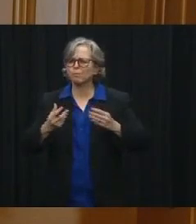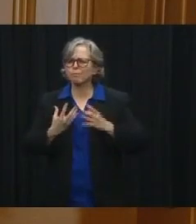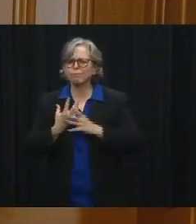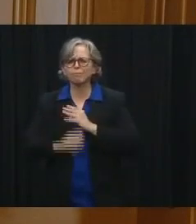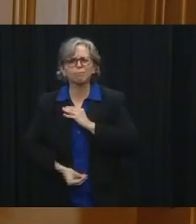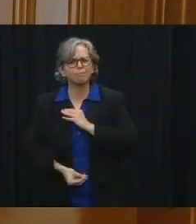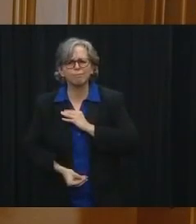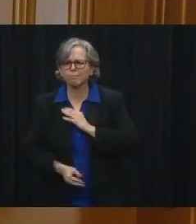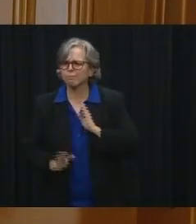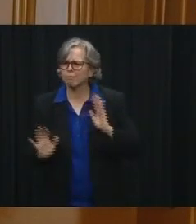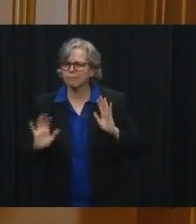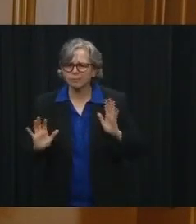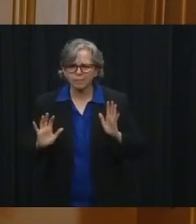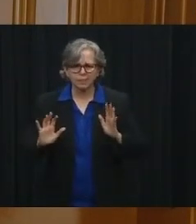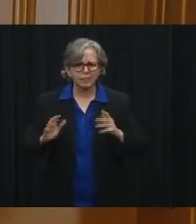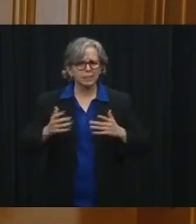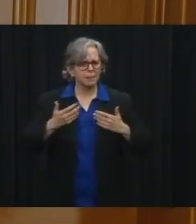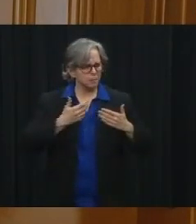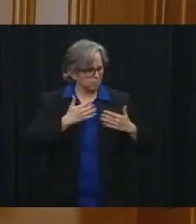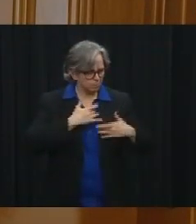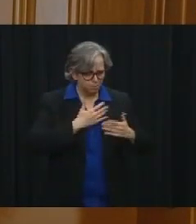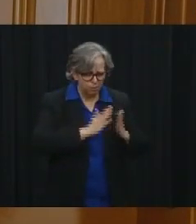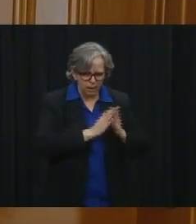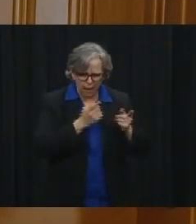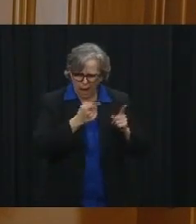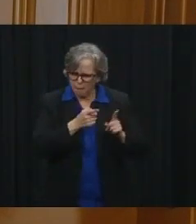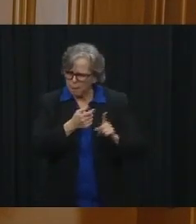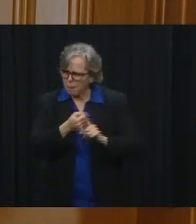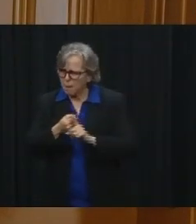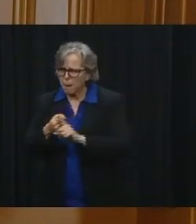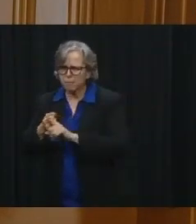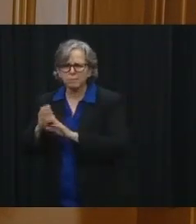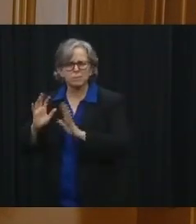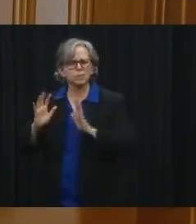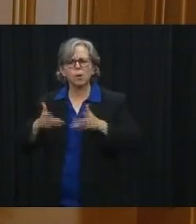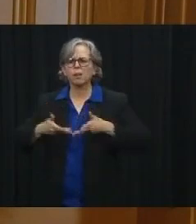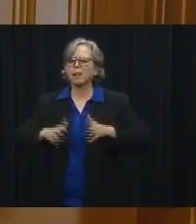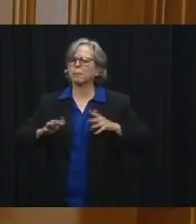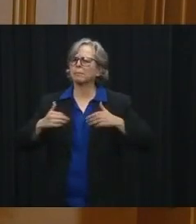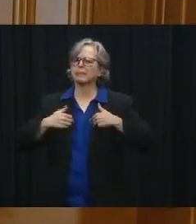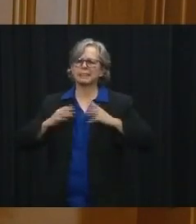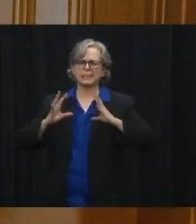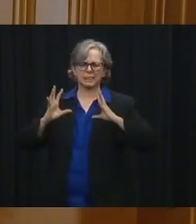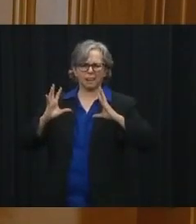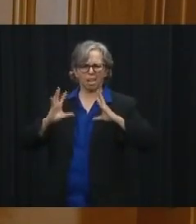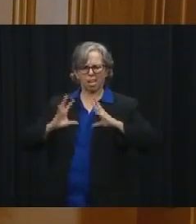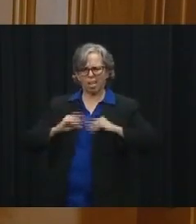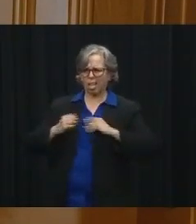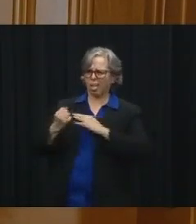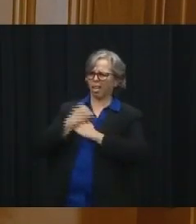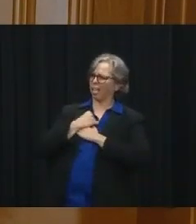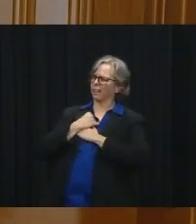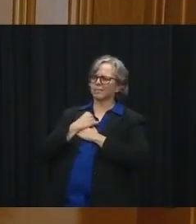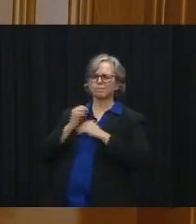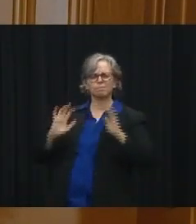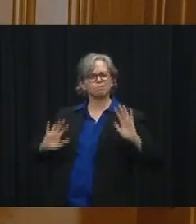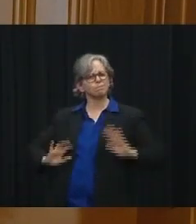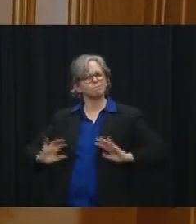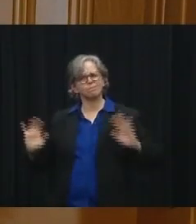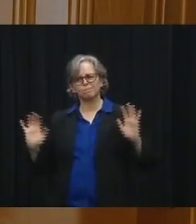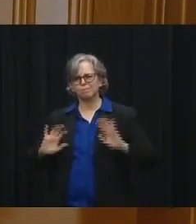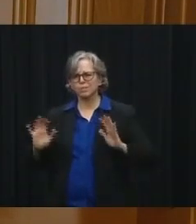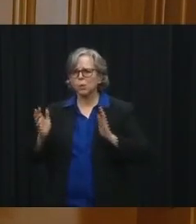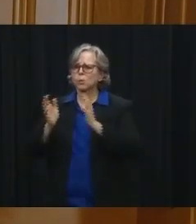events deter us in our unconquerable purpose. With Thy blessing, we shall